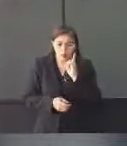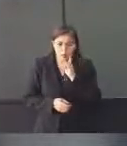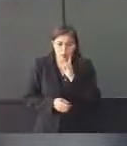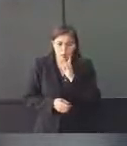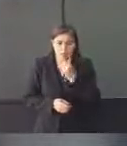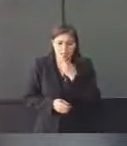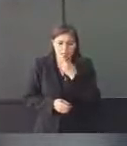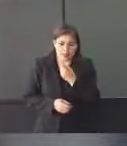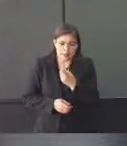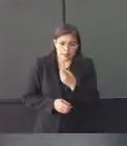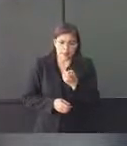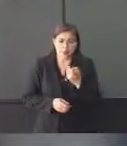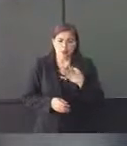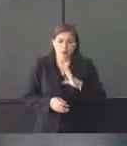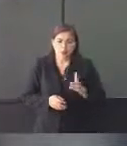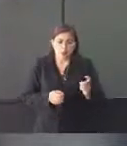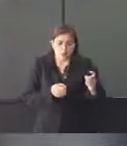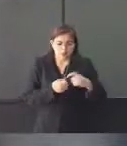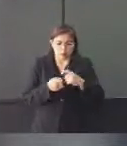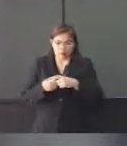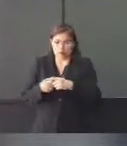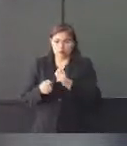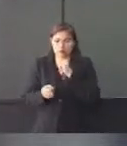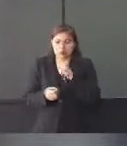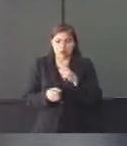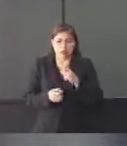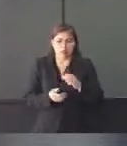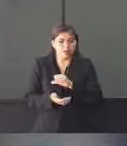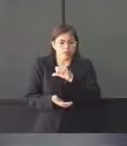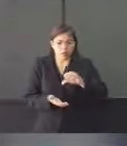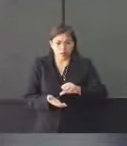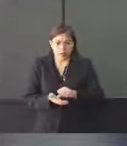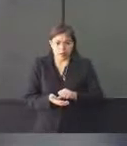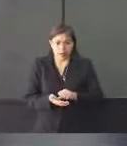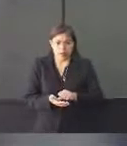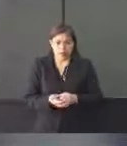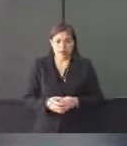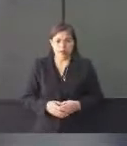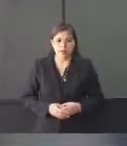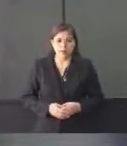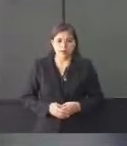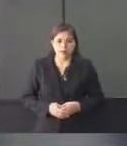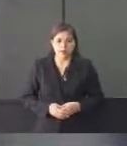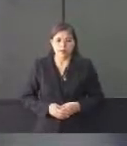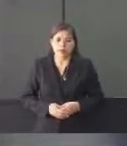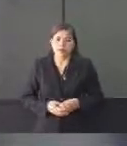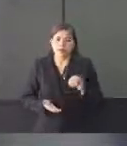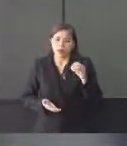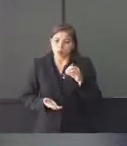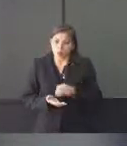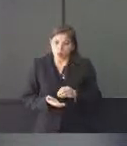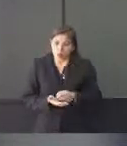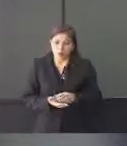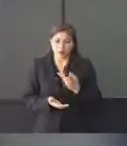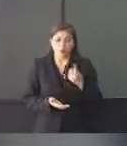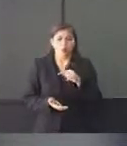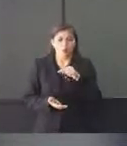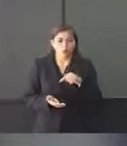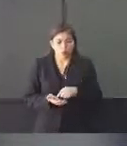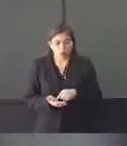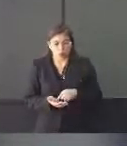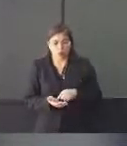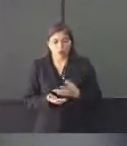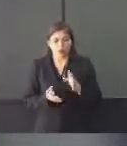Women indicates, along with cities, indicates that their urban